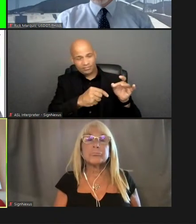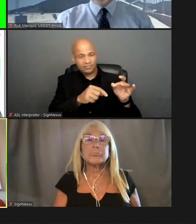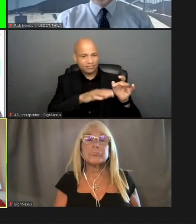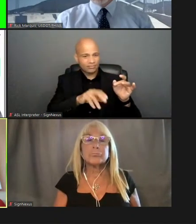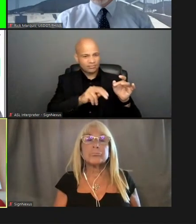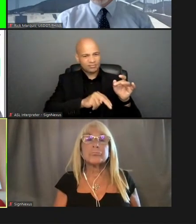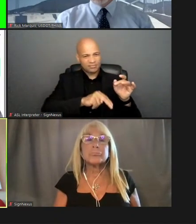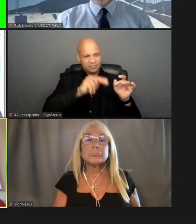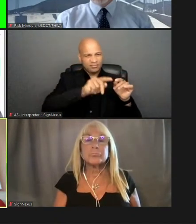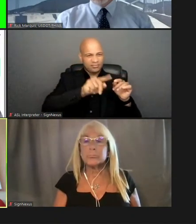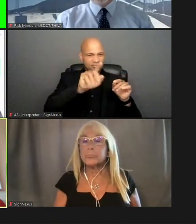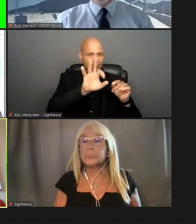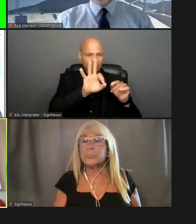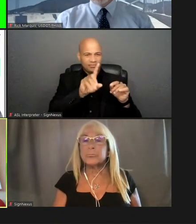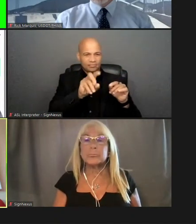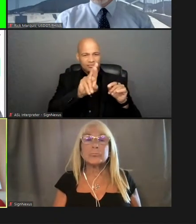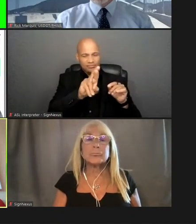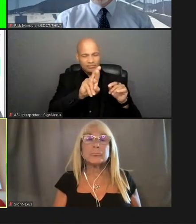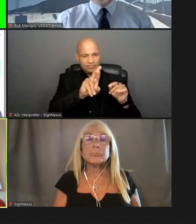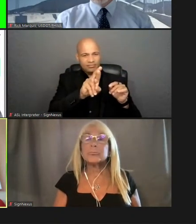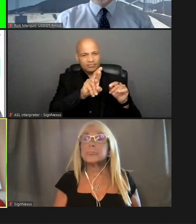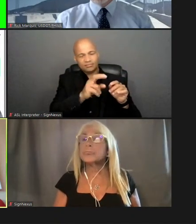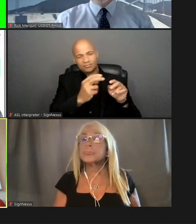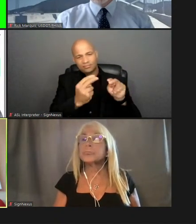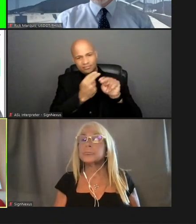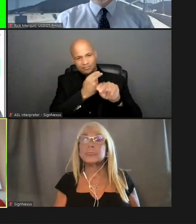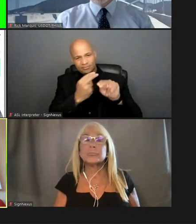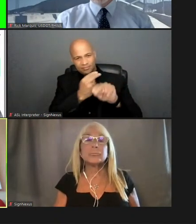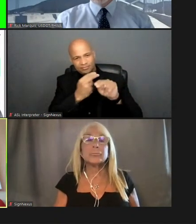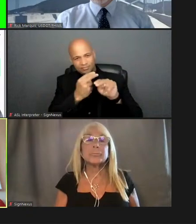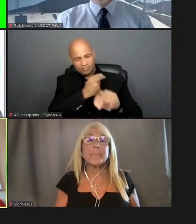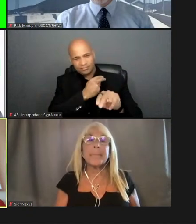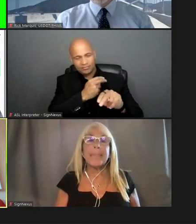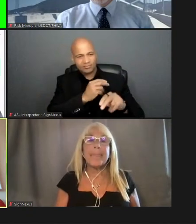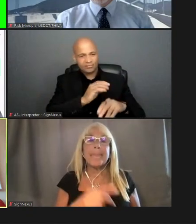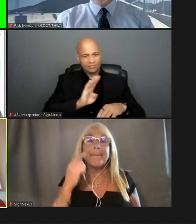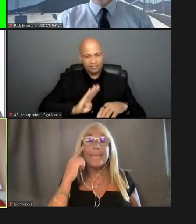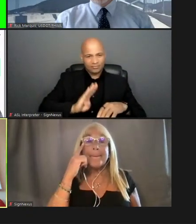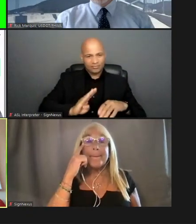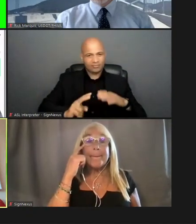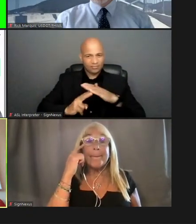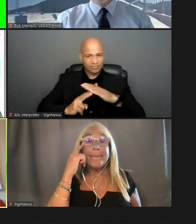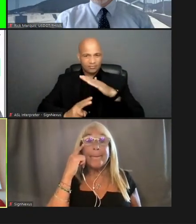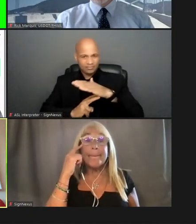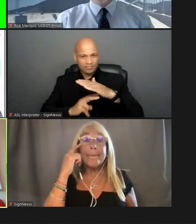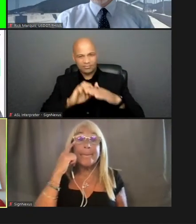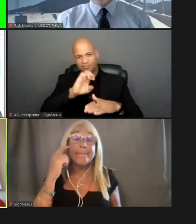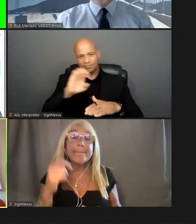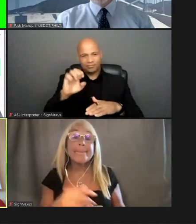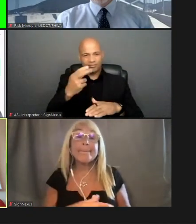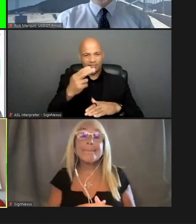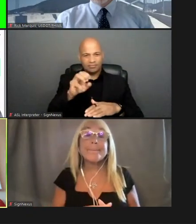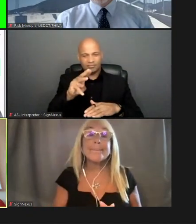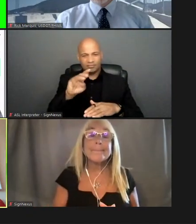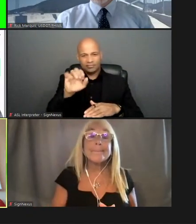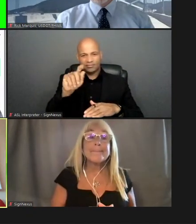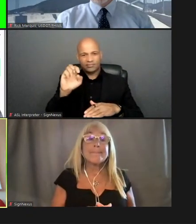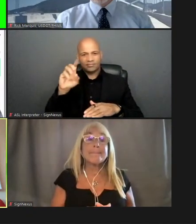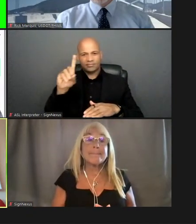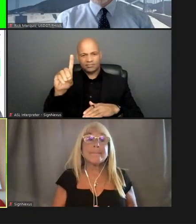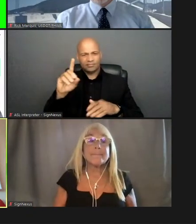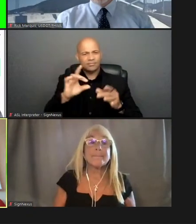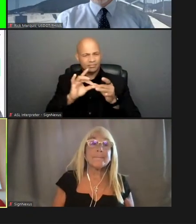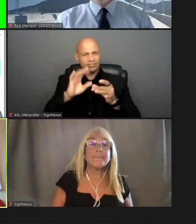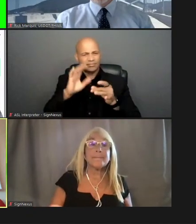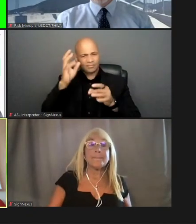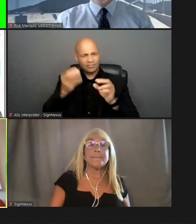Northbound FDR Drive between East 10th Street and Brooklyn Bridge quote would experience adverse effects in